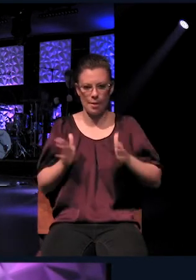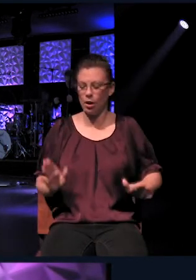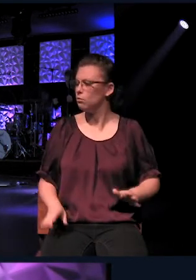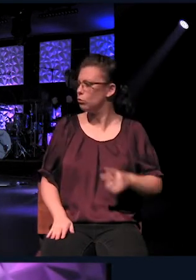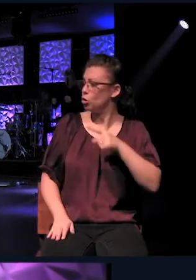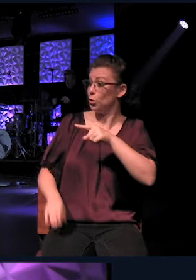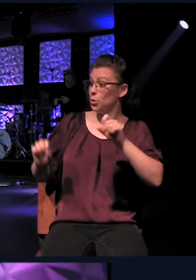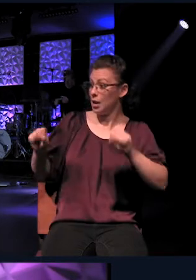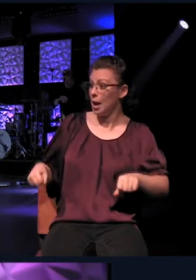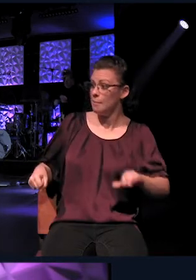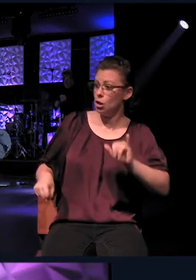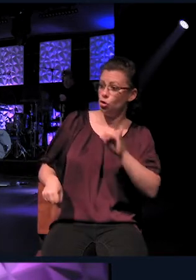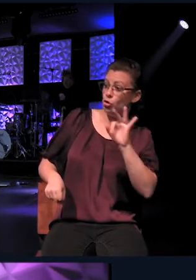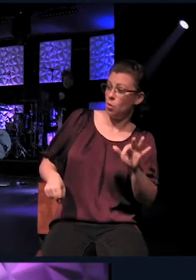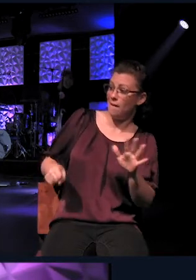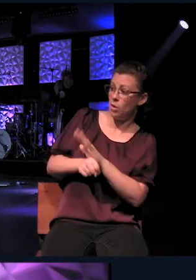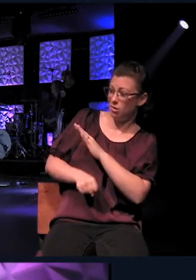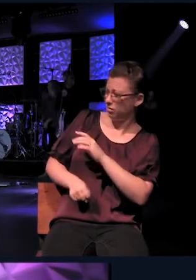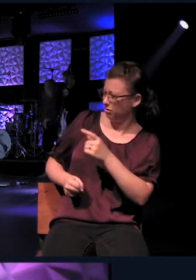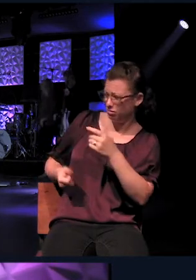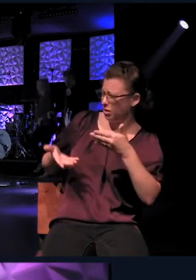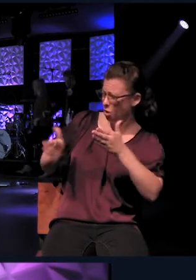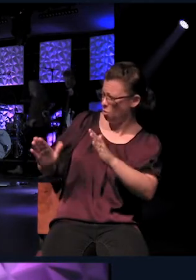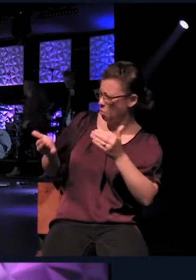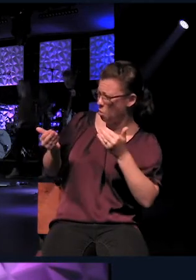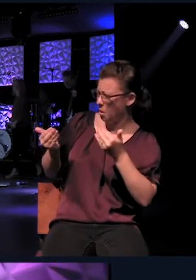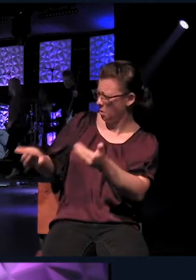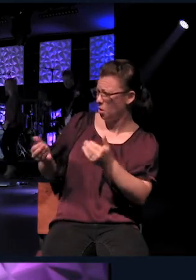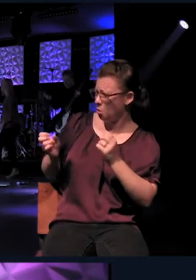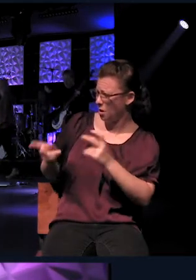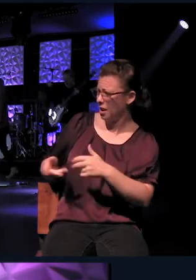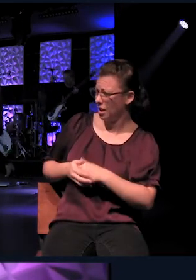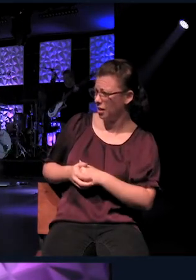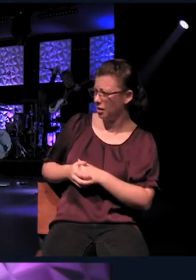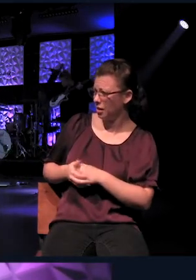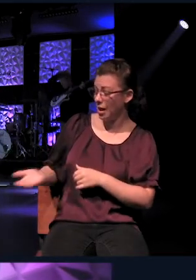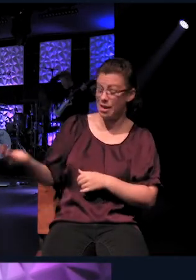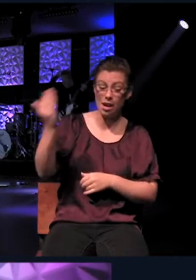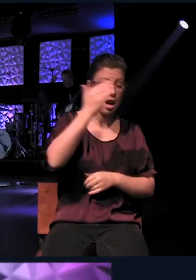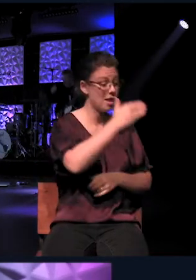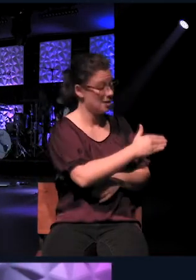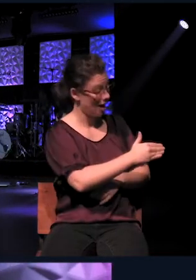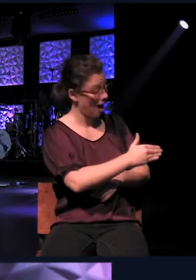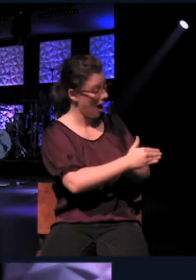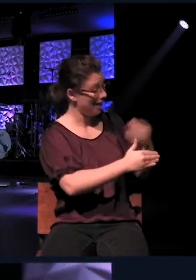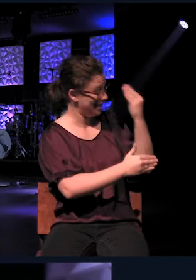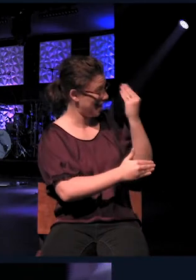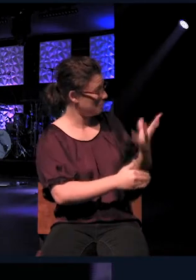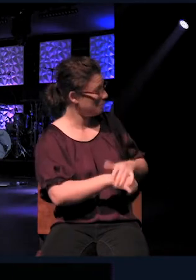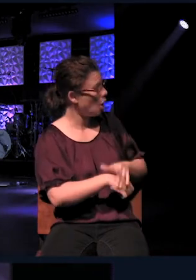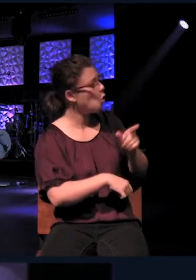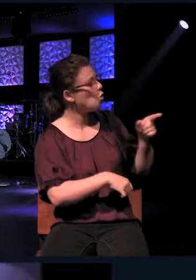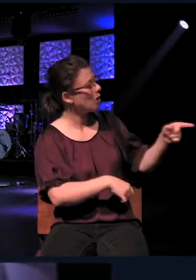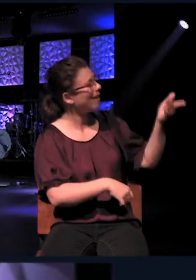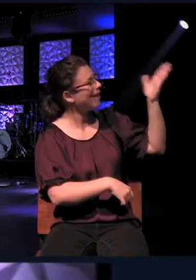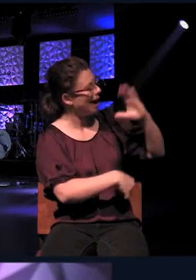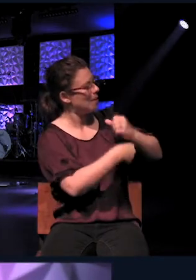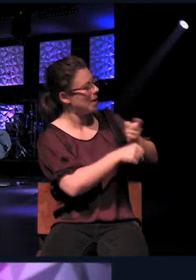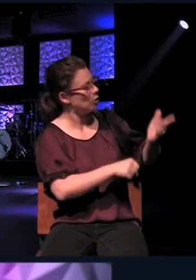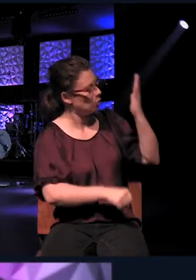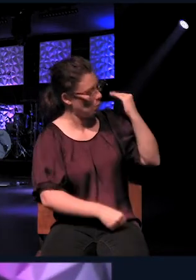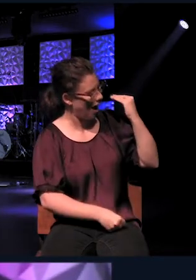to be joyful. And then the person on your other side, that's your second choice, you can say to them, you were made to be joyful.